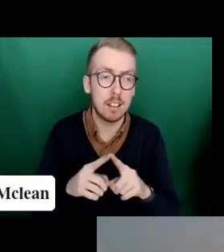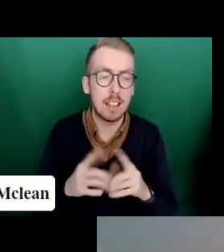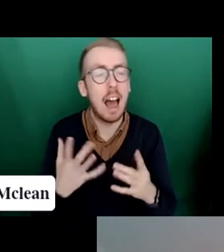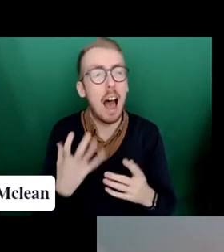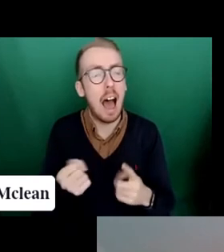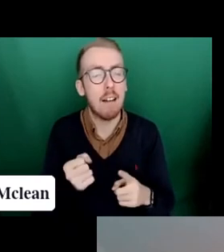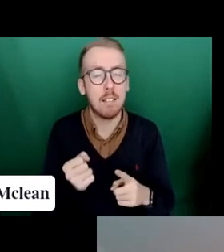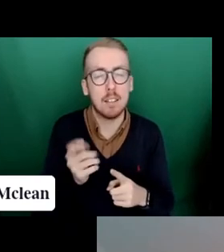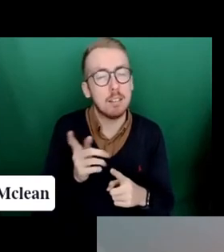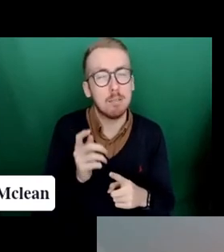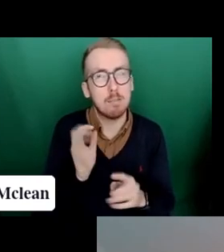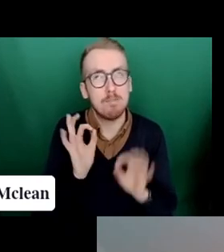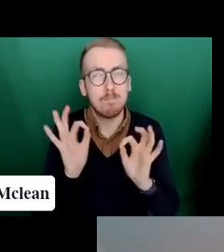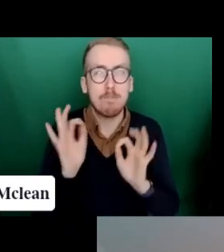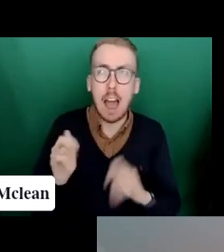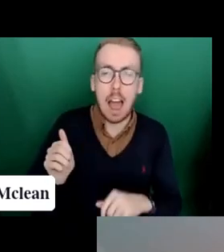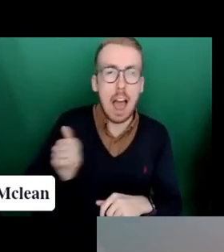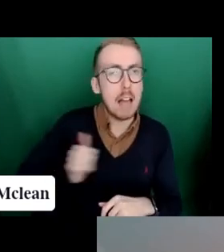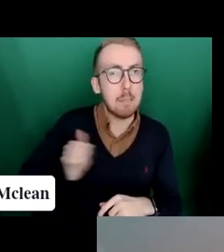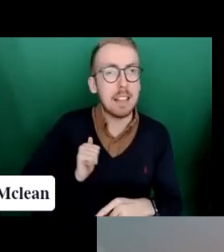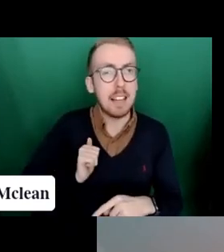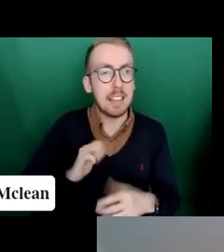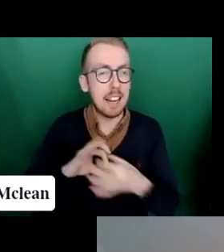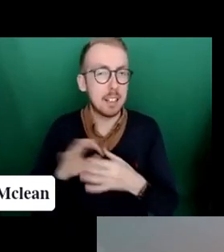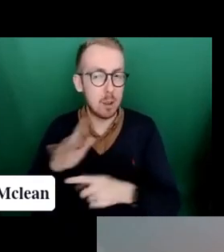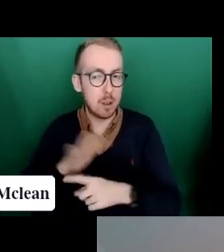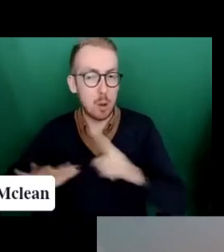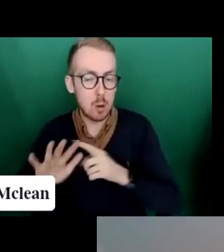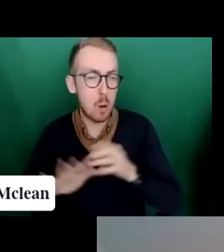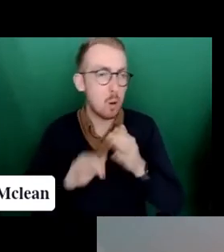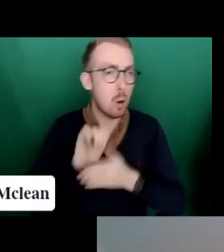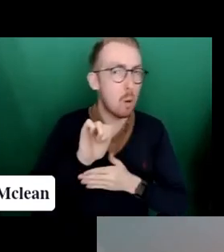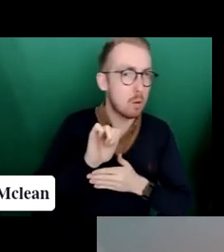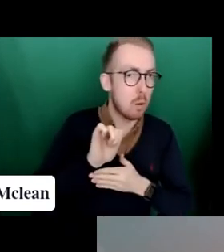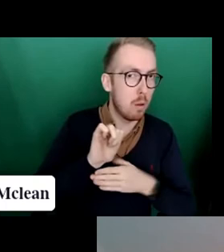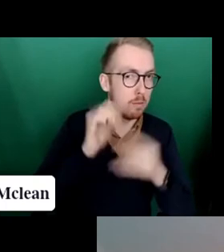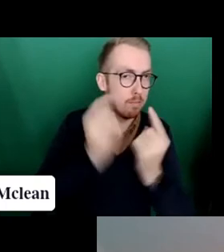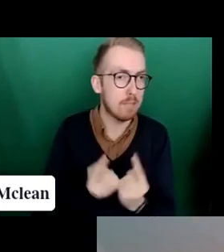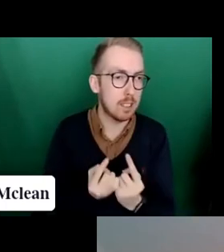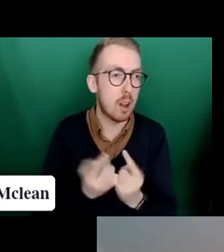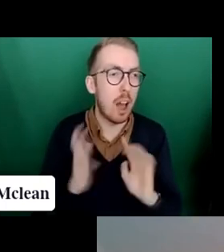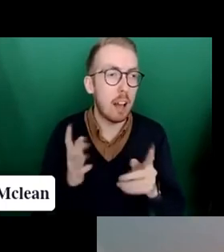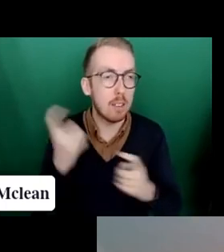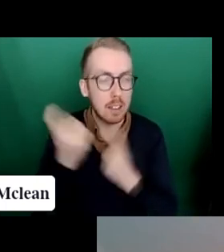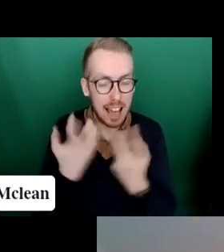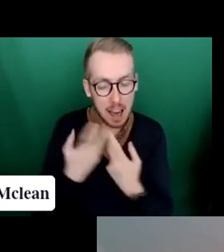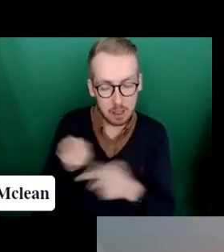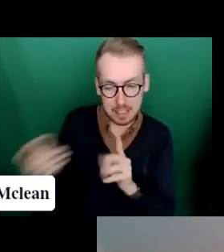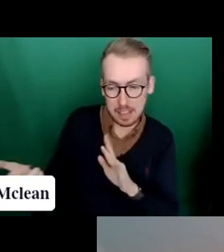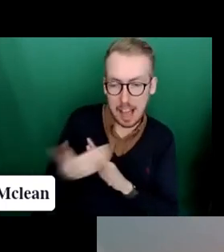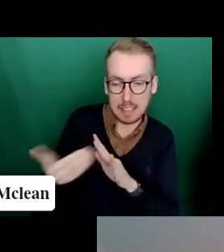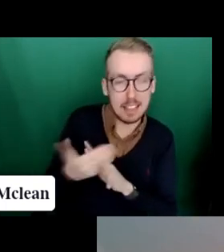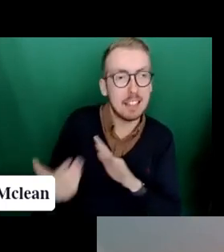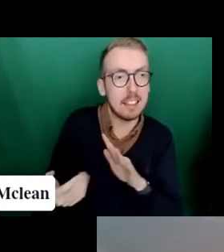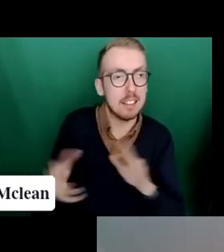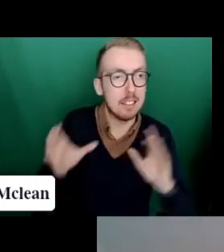There's an expectation of a particular type of social and cultural capital that people need to have, I think, to access the sector. And I think, to